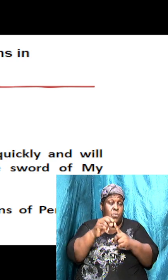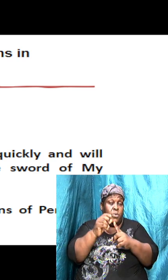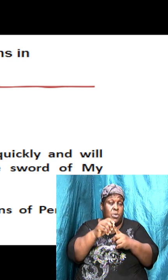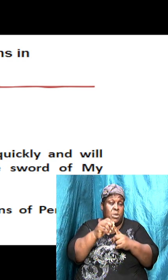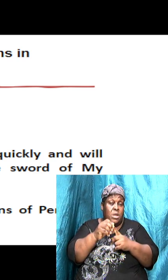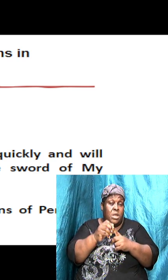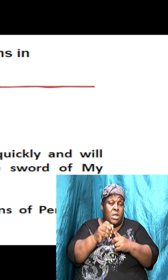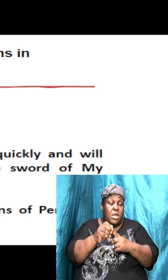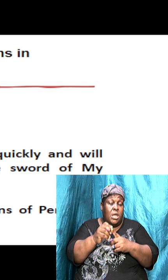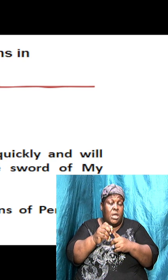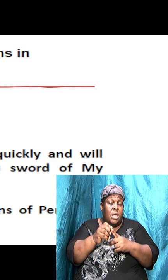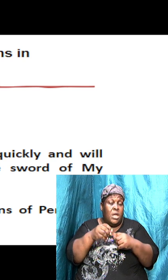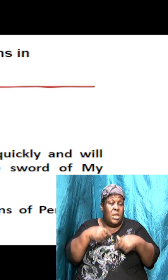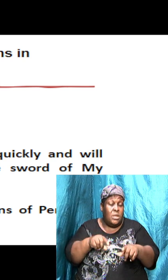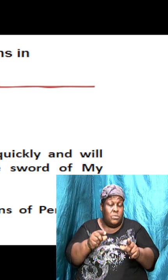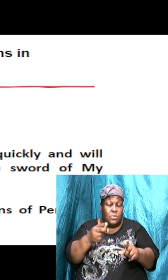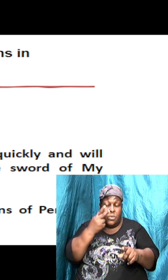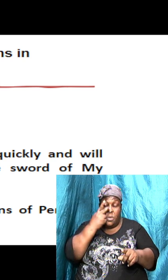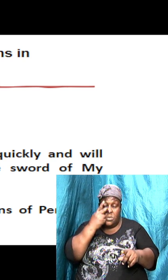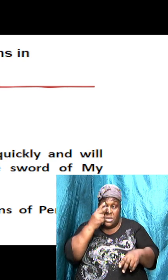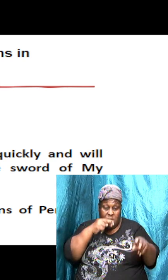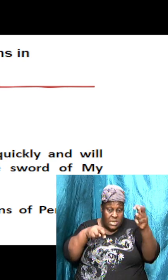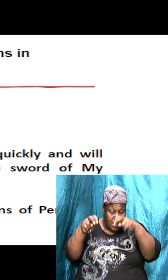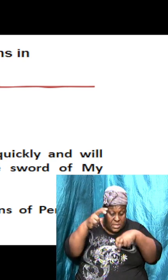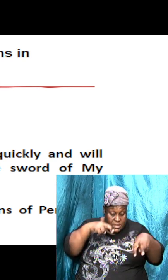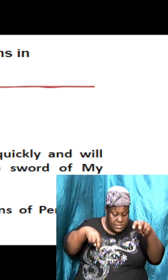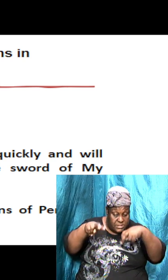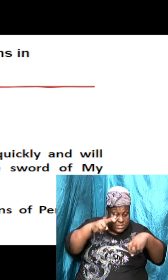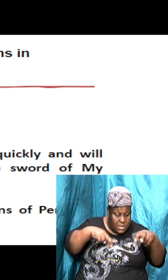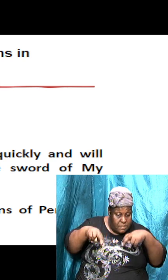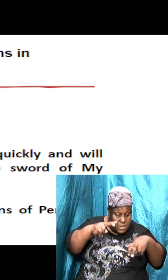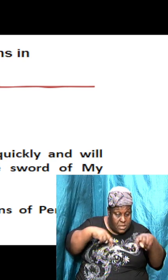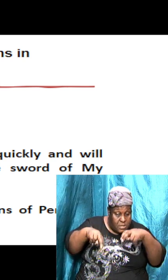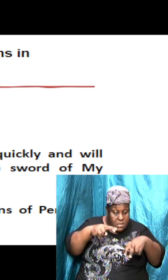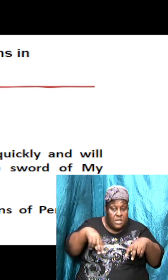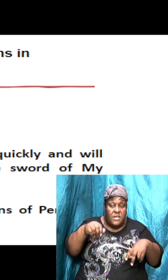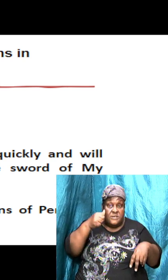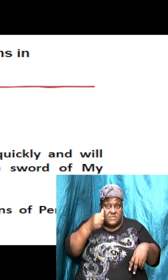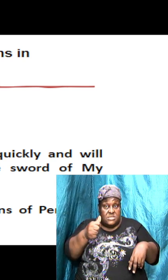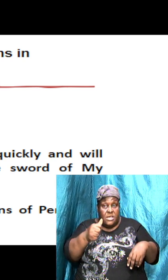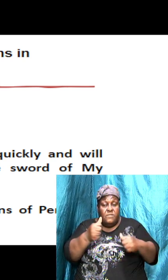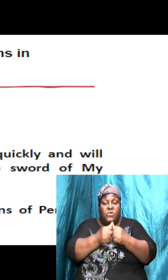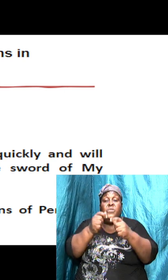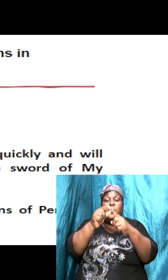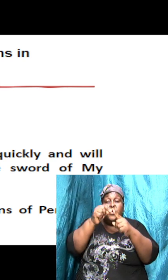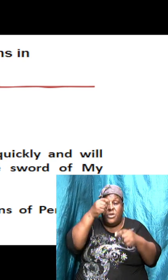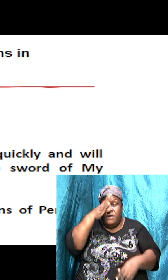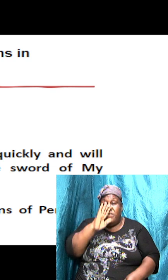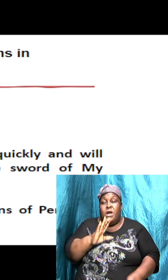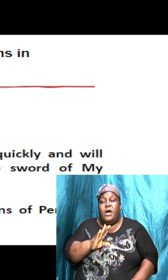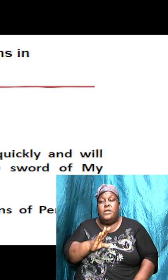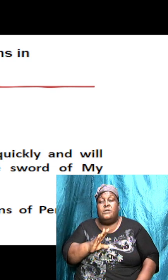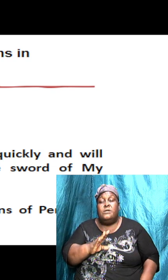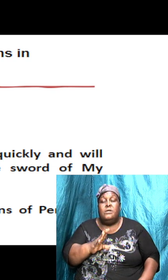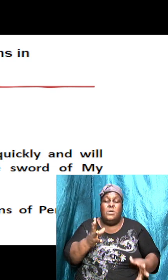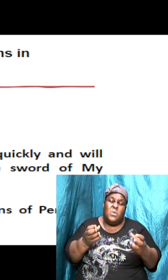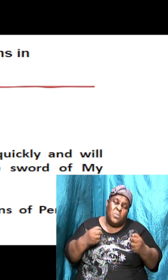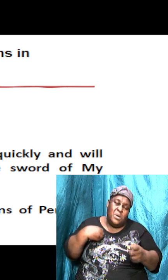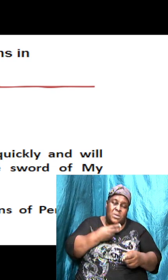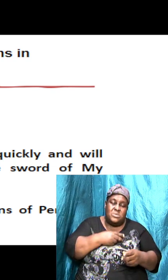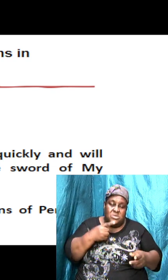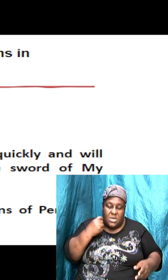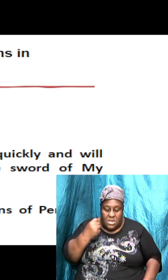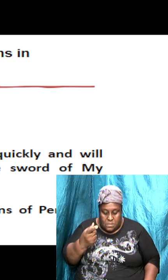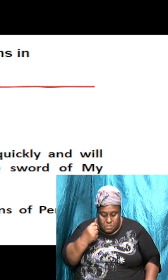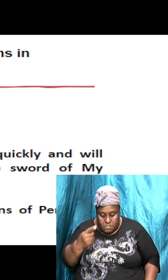it mirror who we really are and who we are supposed to be. Let it be the measuring stick. And I want us to understand that Jesus